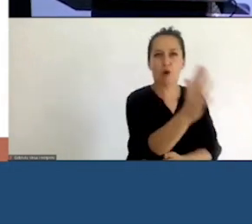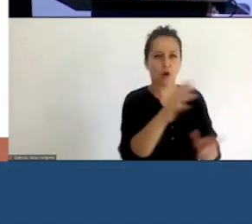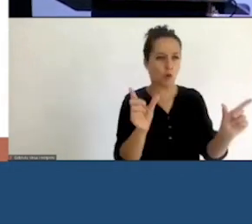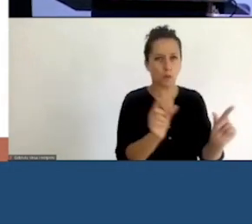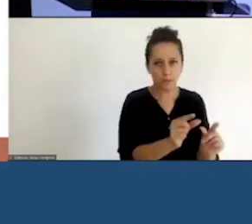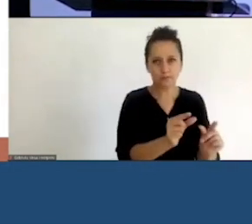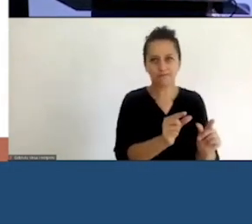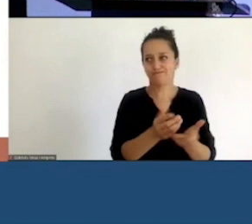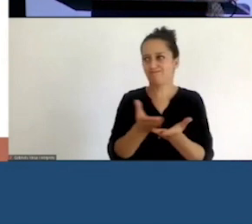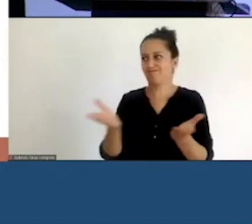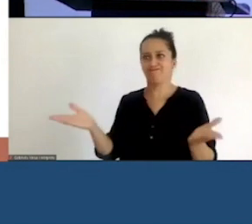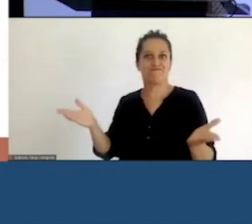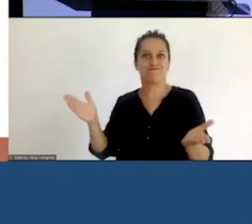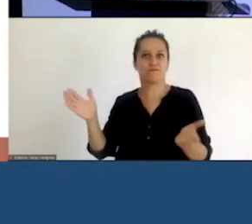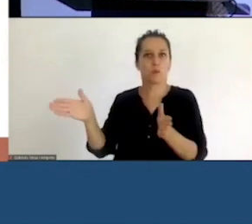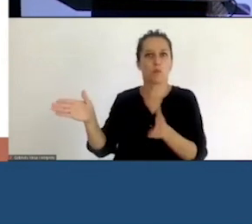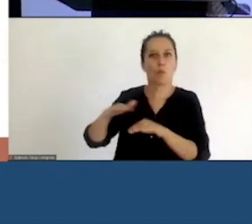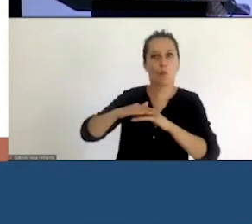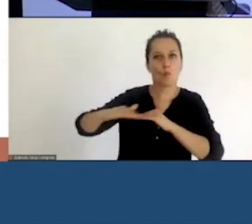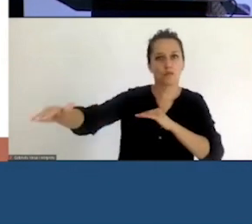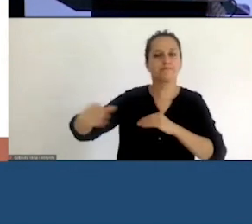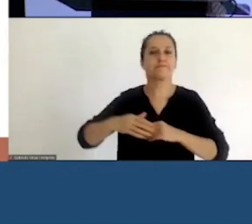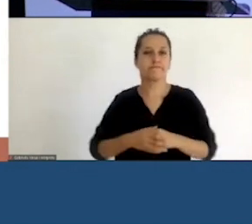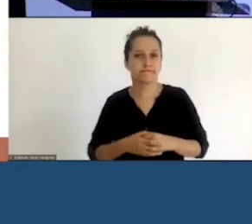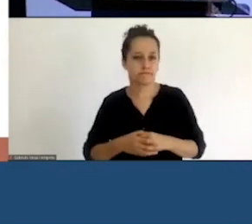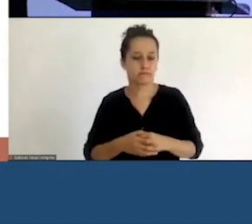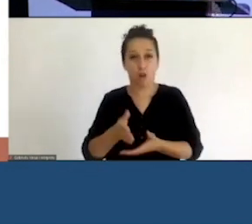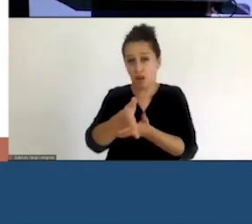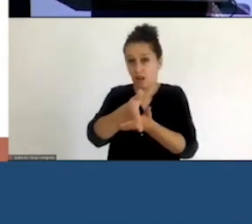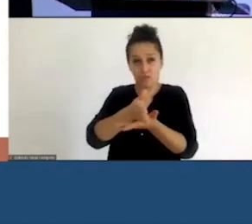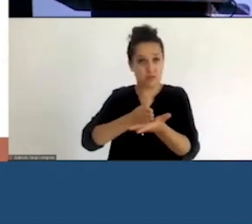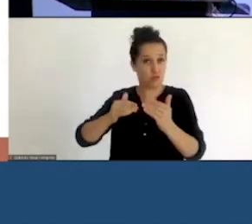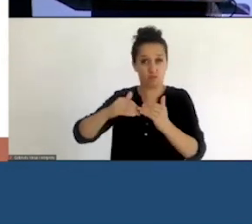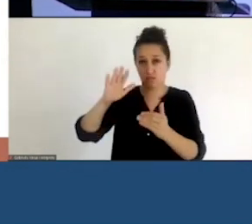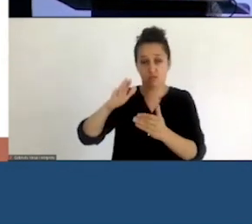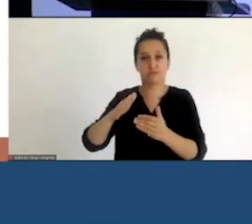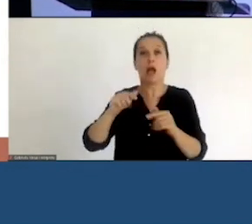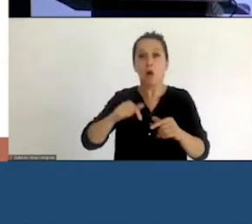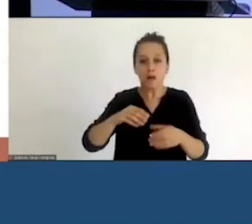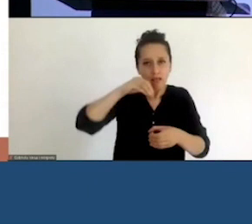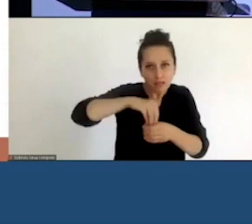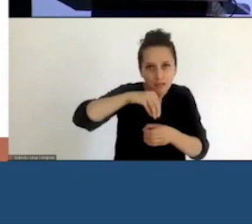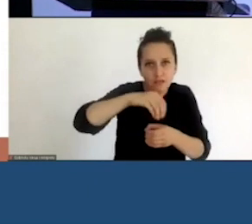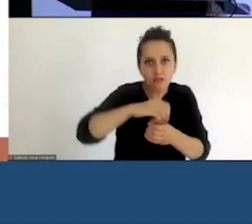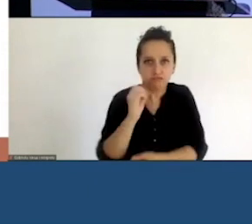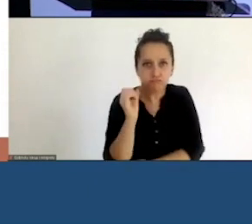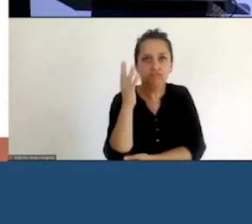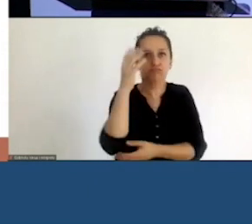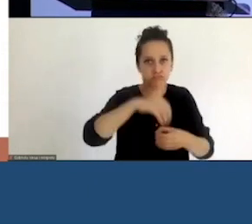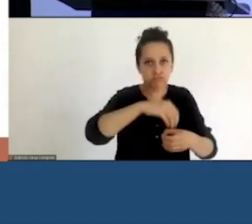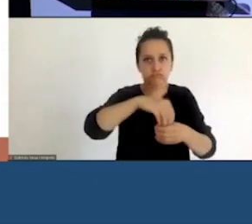hectares lost. The annual 138 million hectares of forest lost. They have the annual rate of deforestation. We have